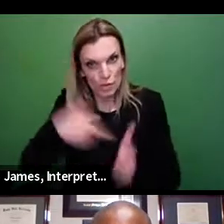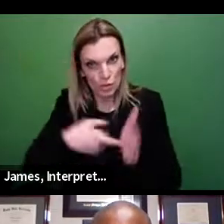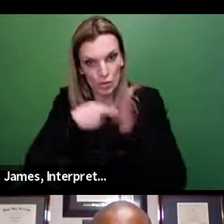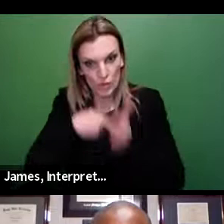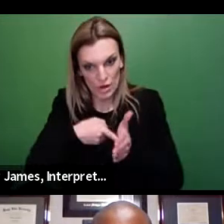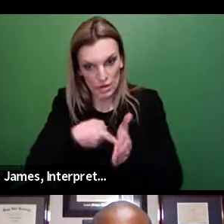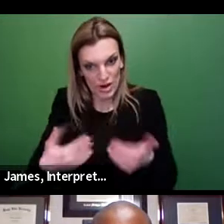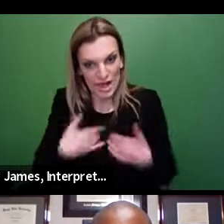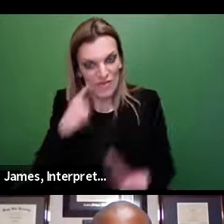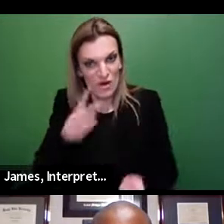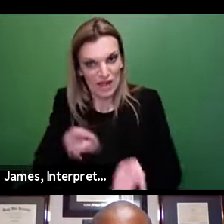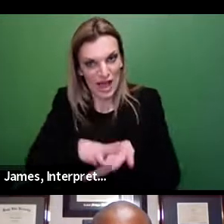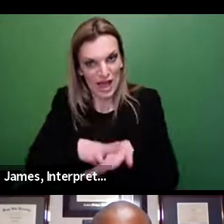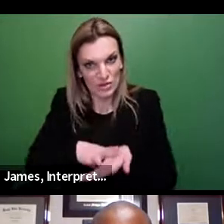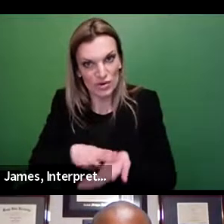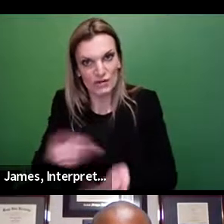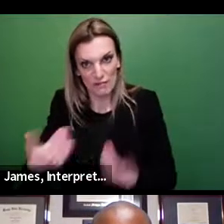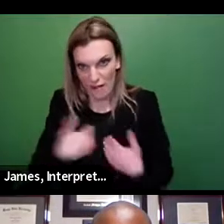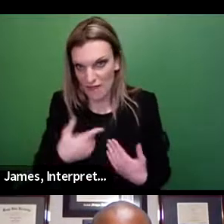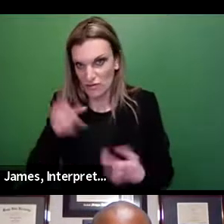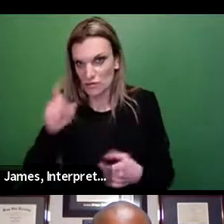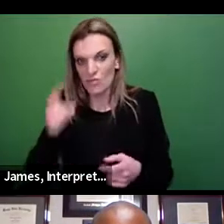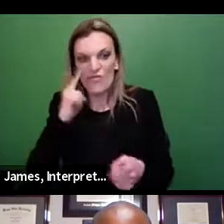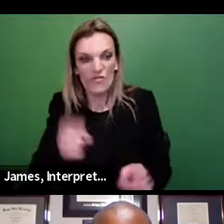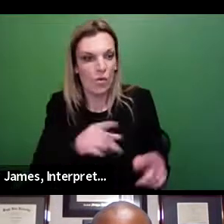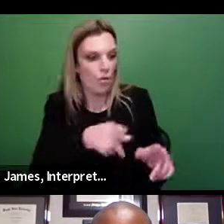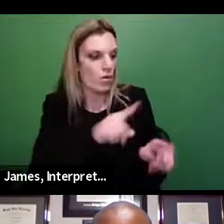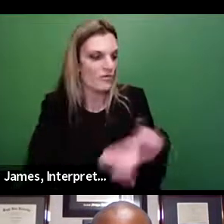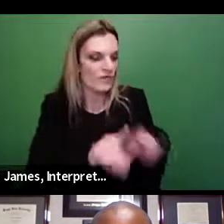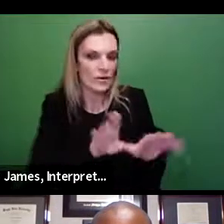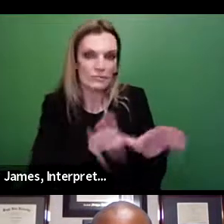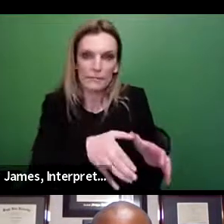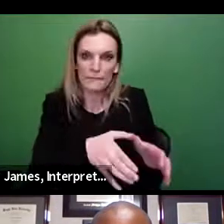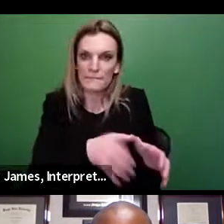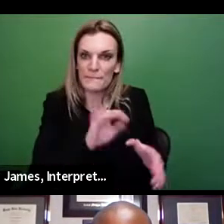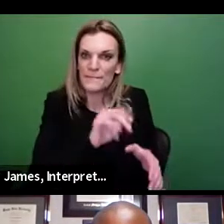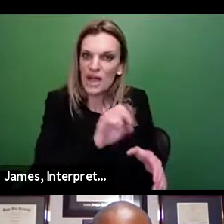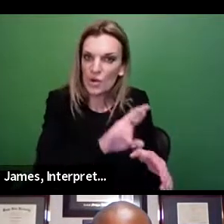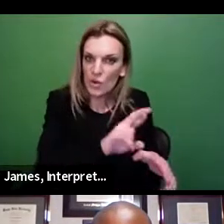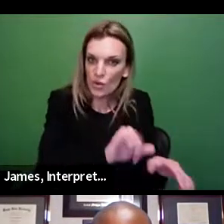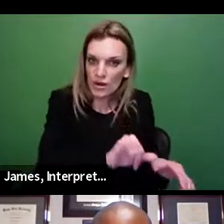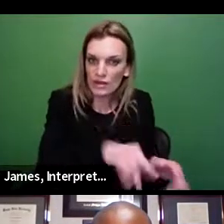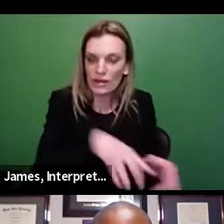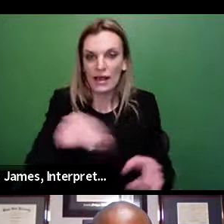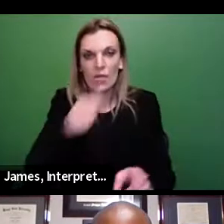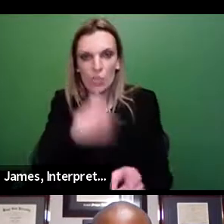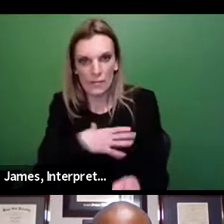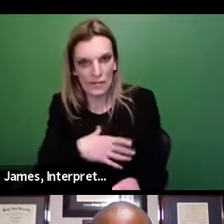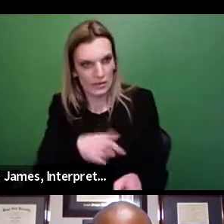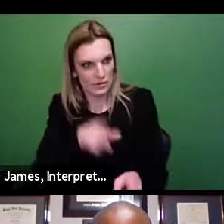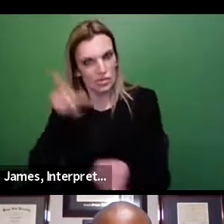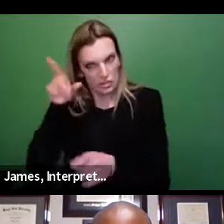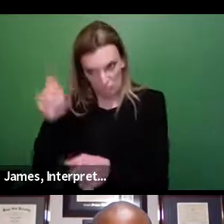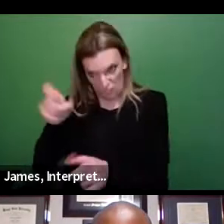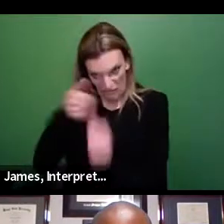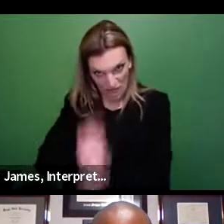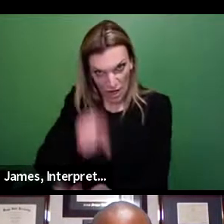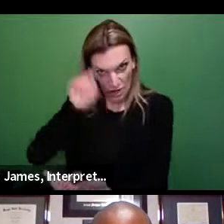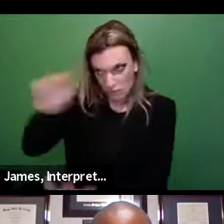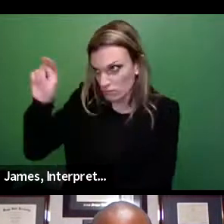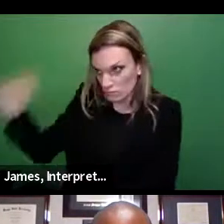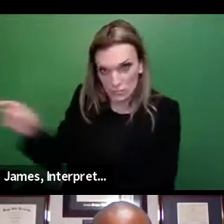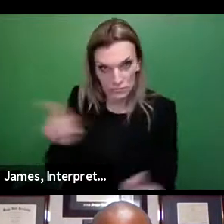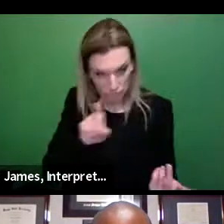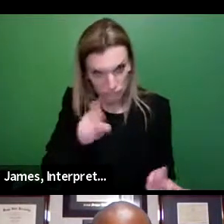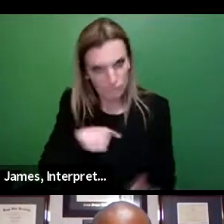for contracting with outsiders, with minorities and women. So it's peculiar to me that implicit bias training